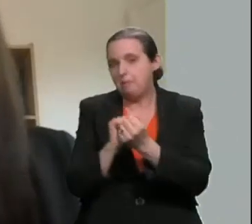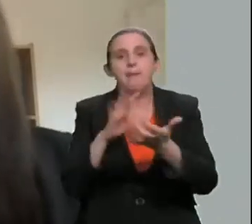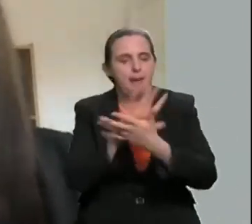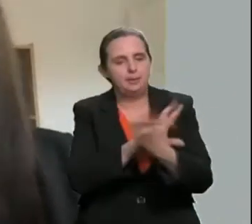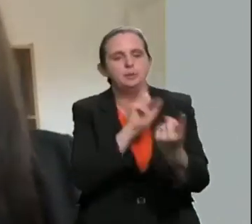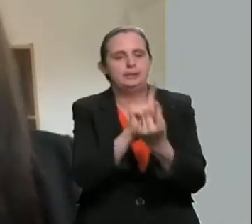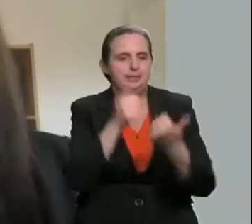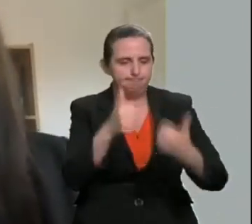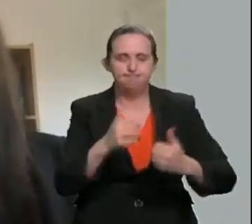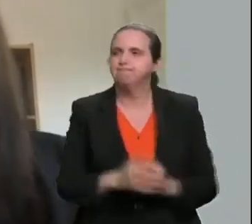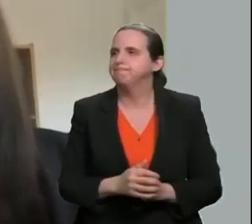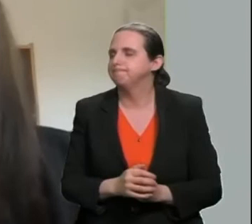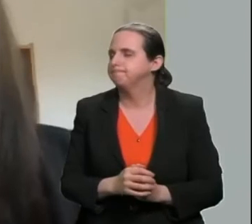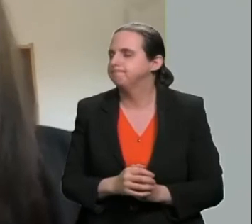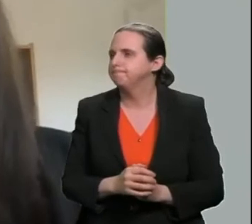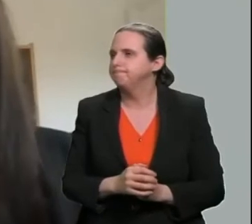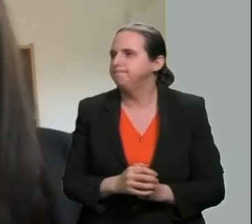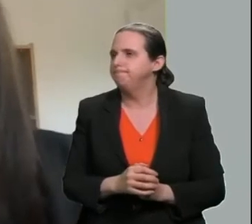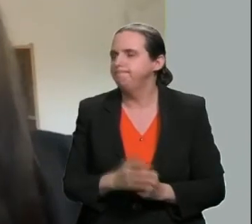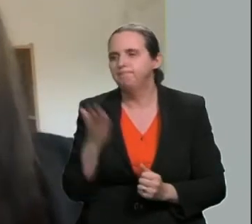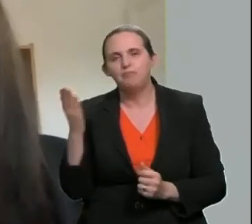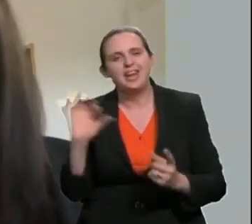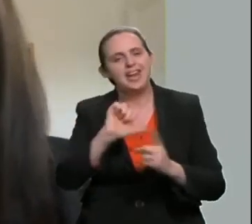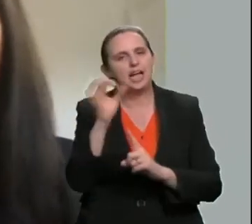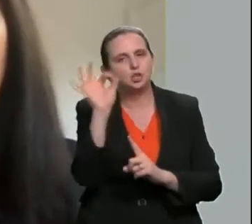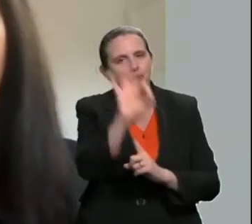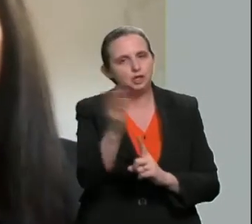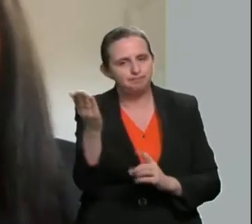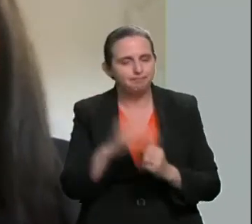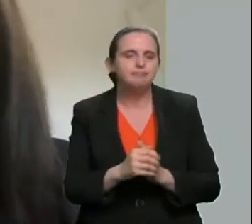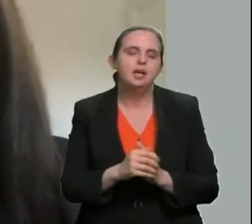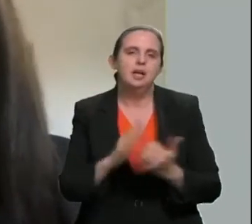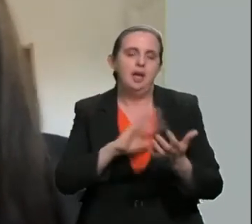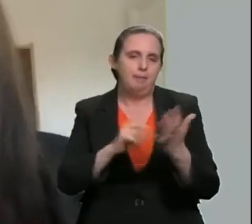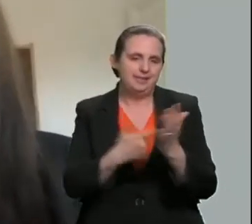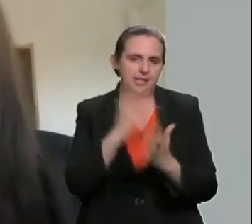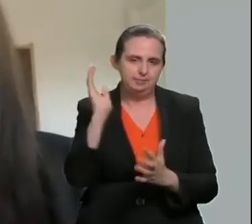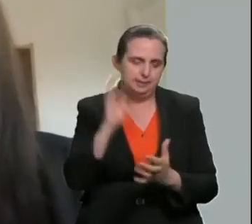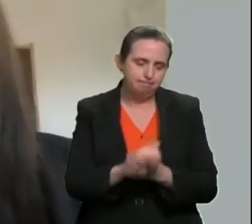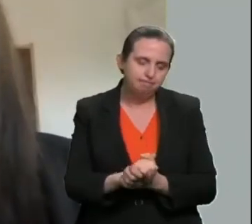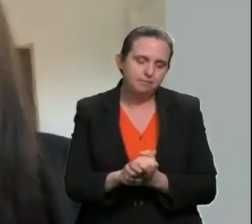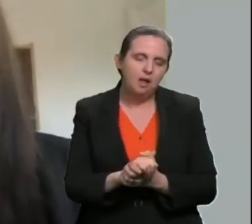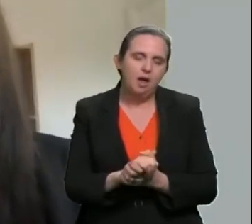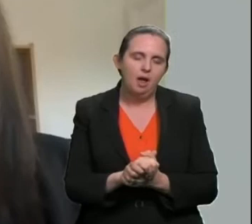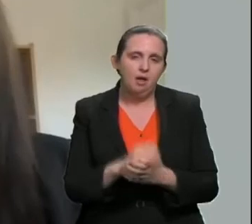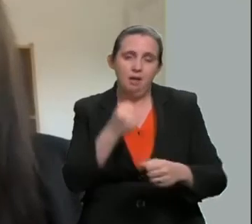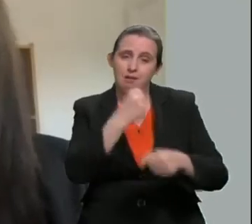Mr. Speaker, this government said that no council would be suffering as a result of the pandemic.